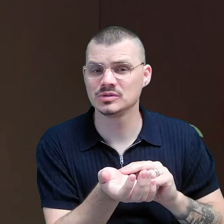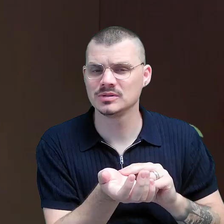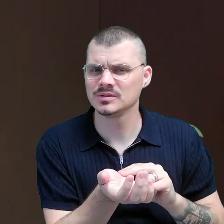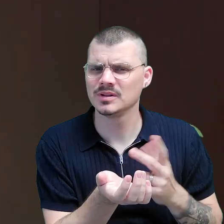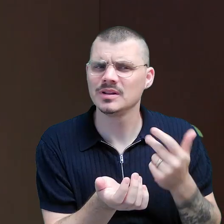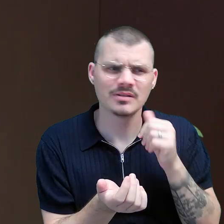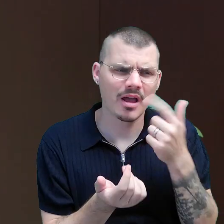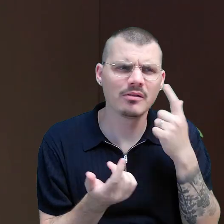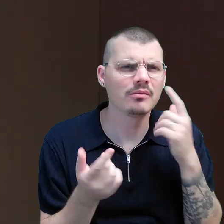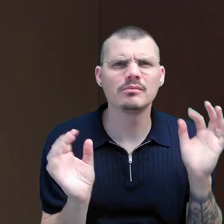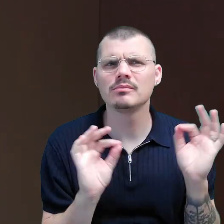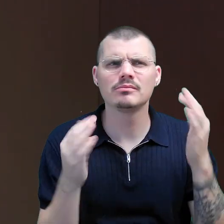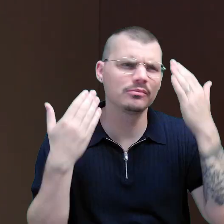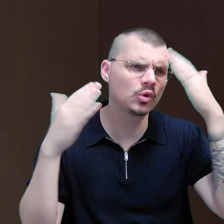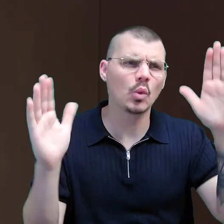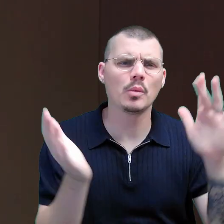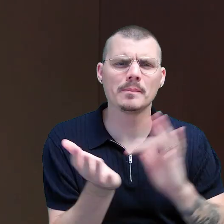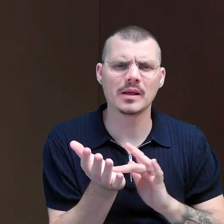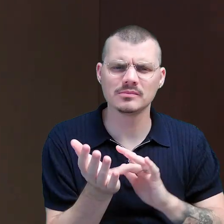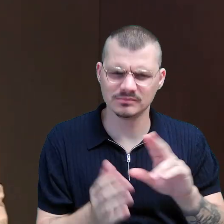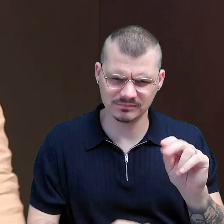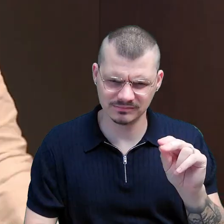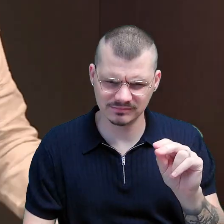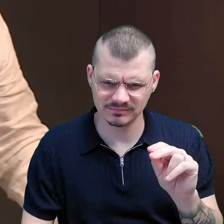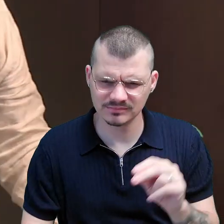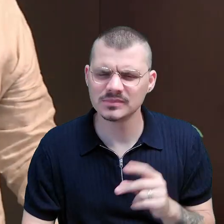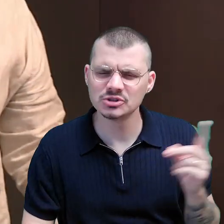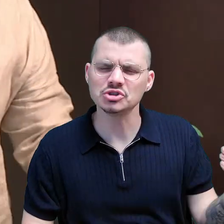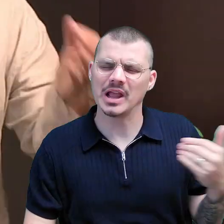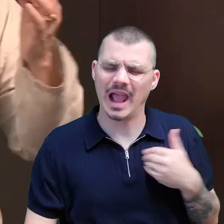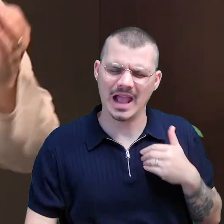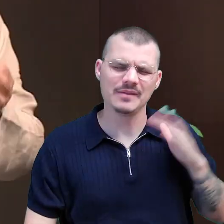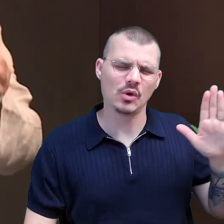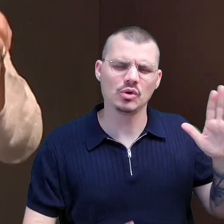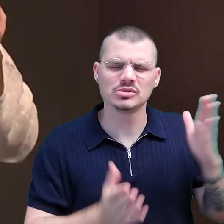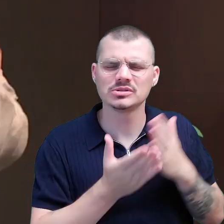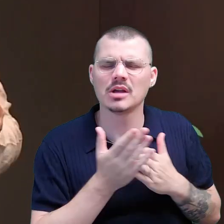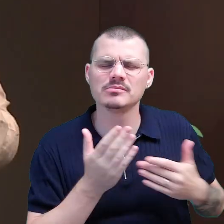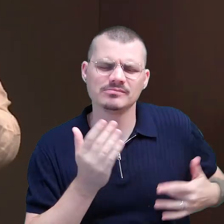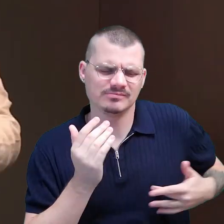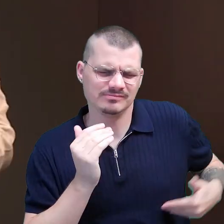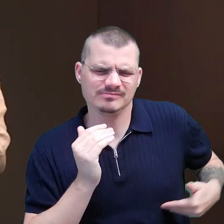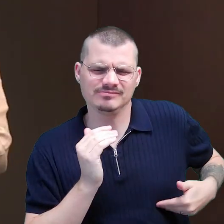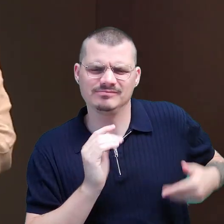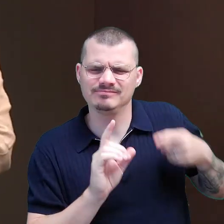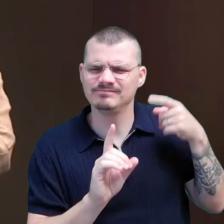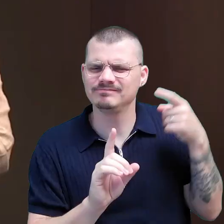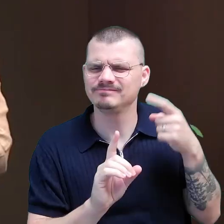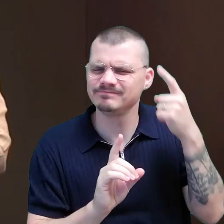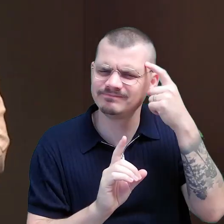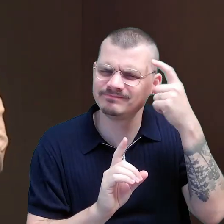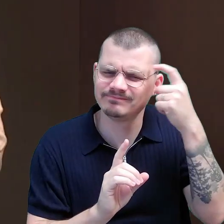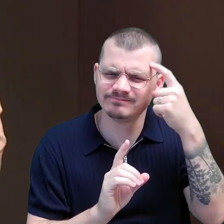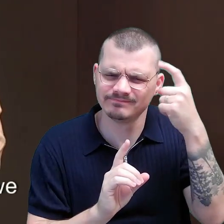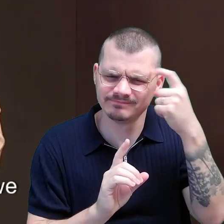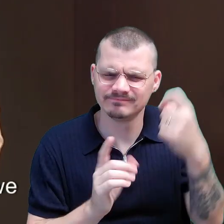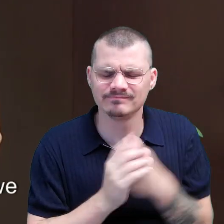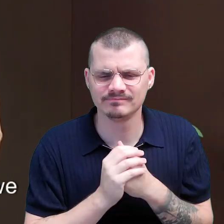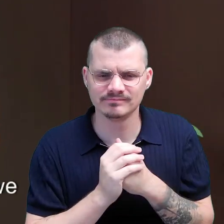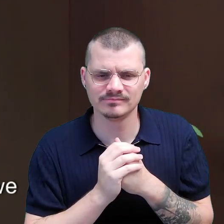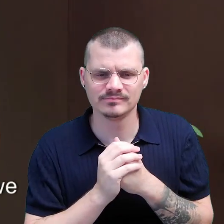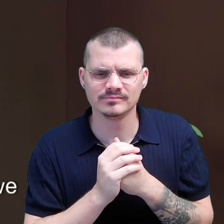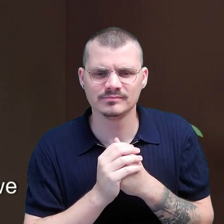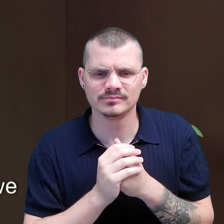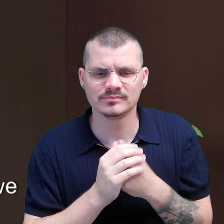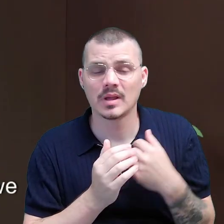medical lightweight, right? She had some specific speculations. And